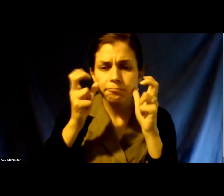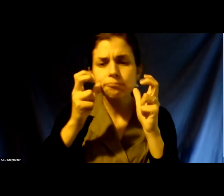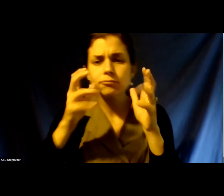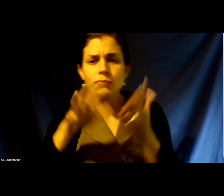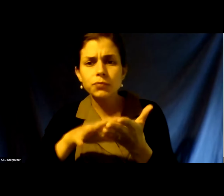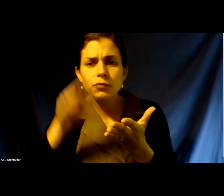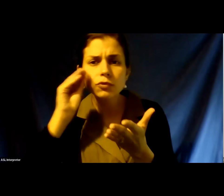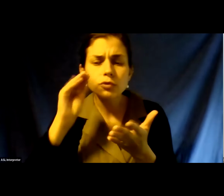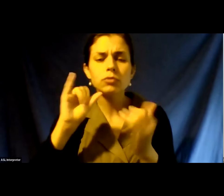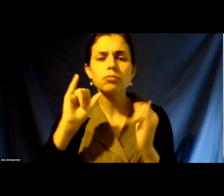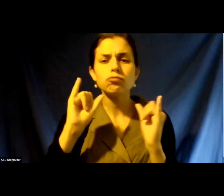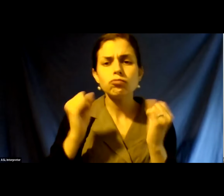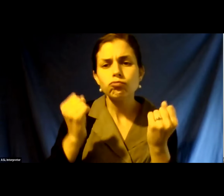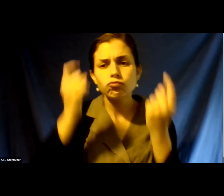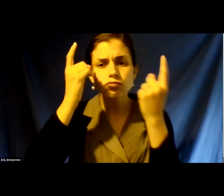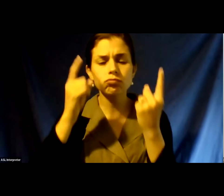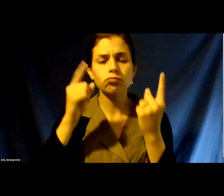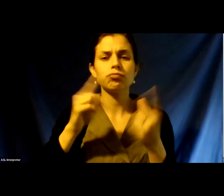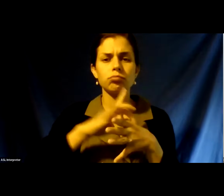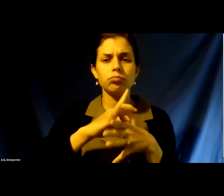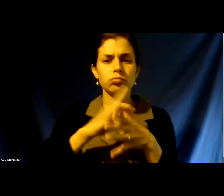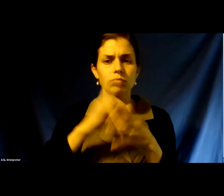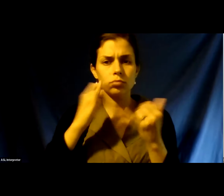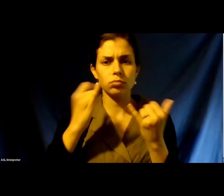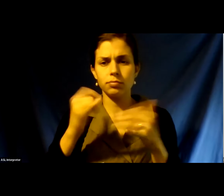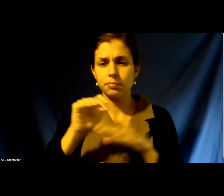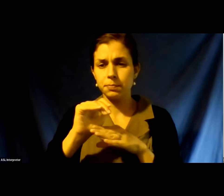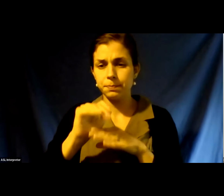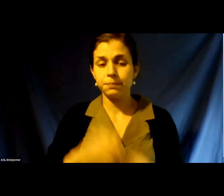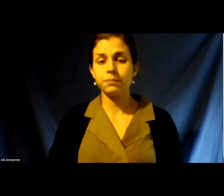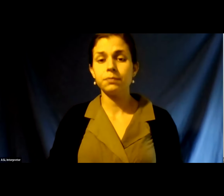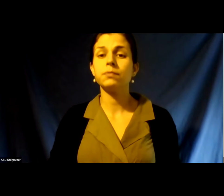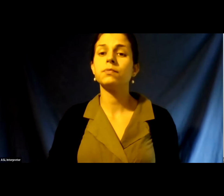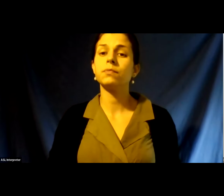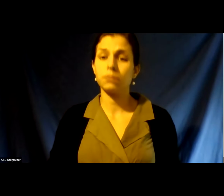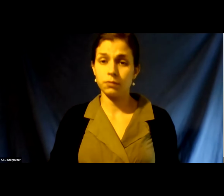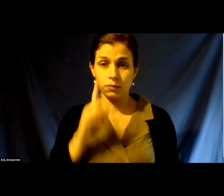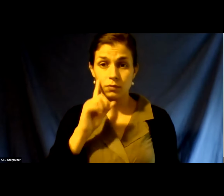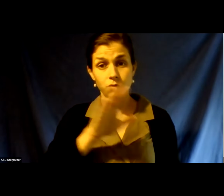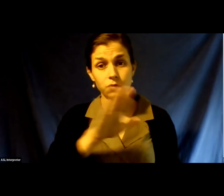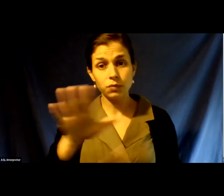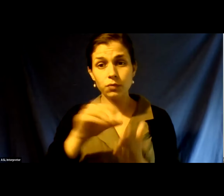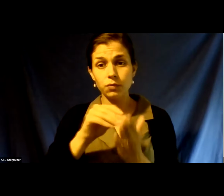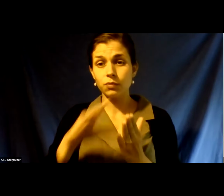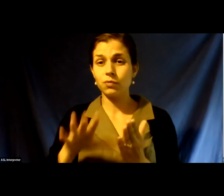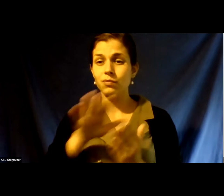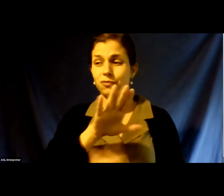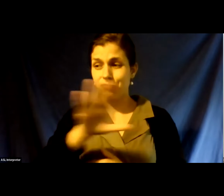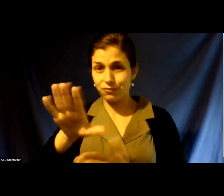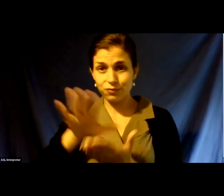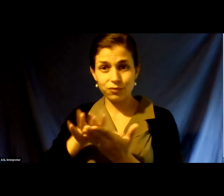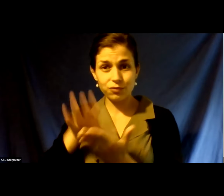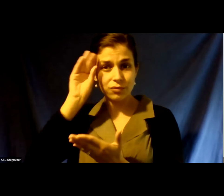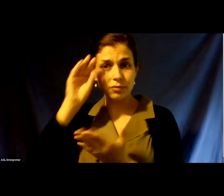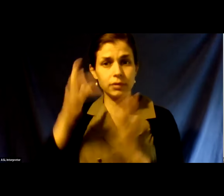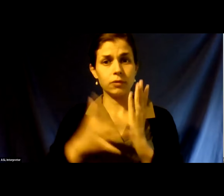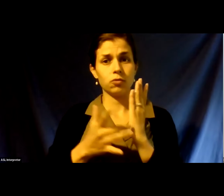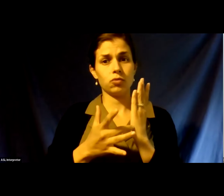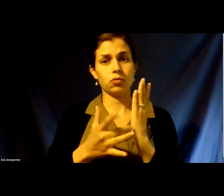tonight. You know, when it comes to your students' learning, technology plays a huge role. And we're just grateful